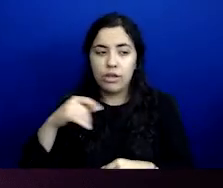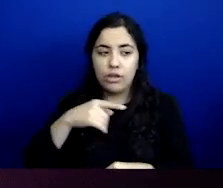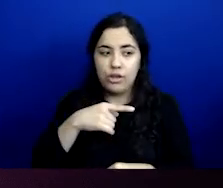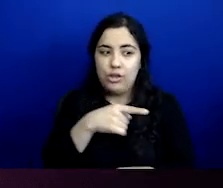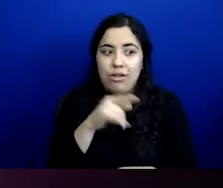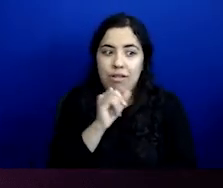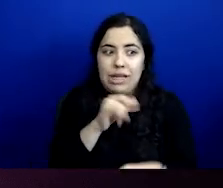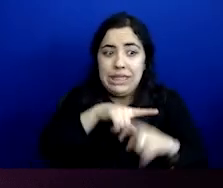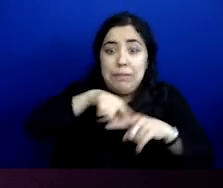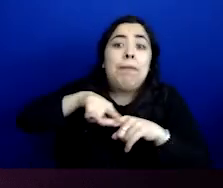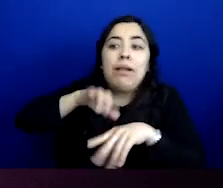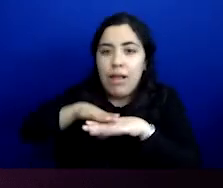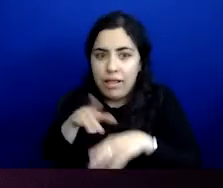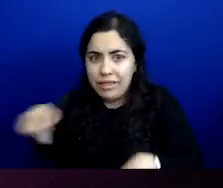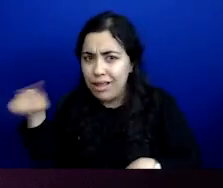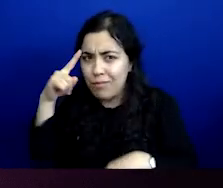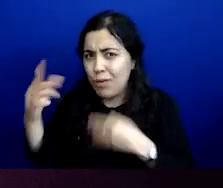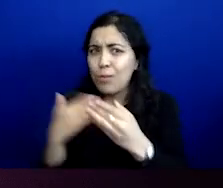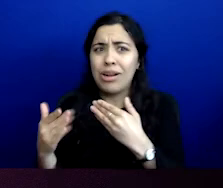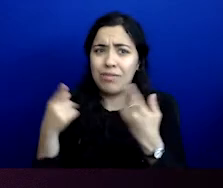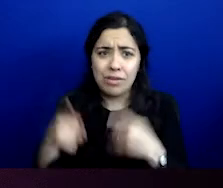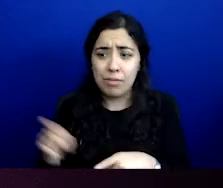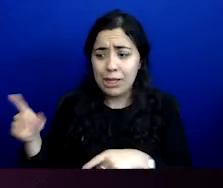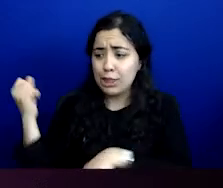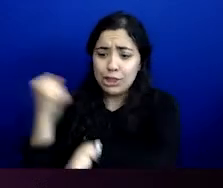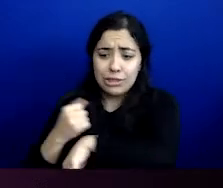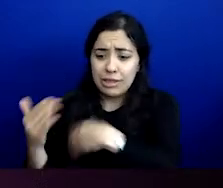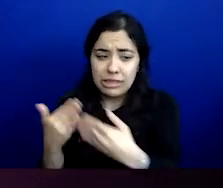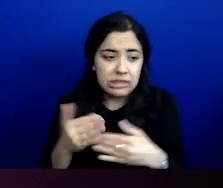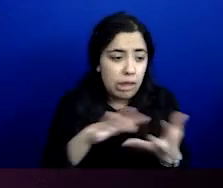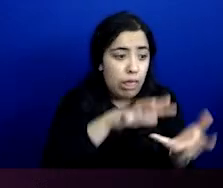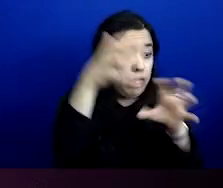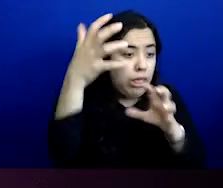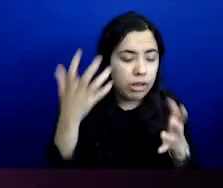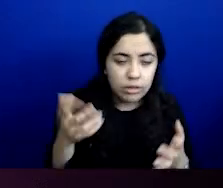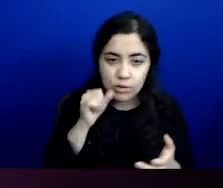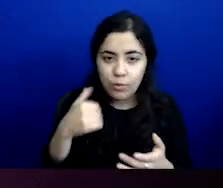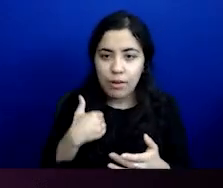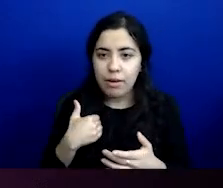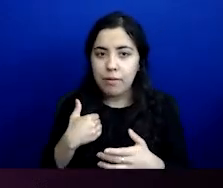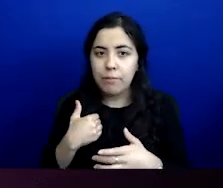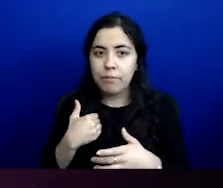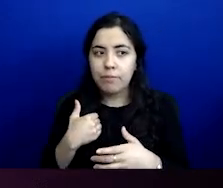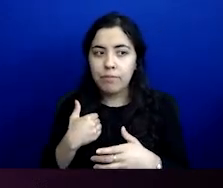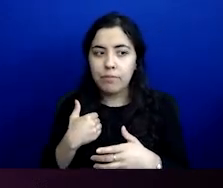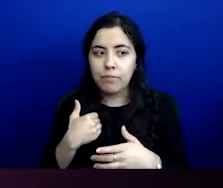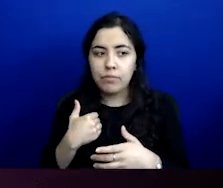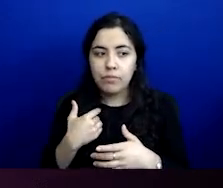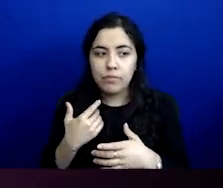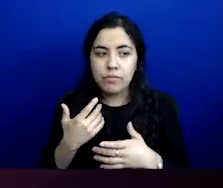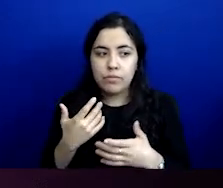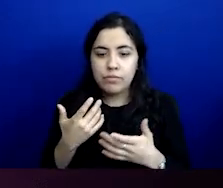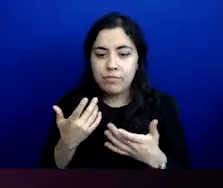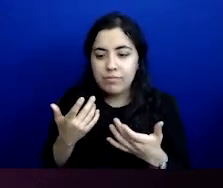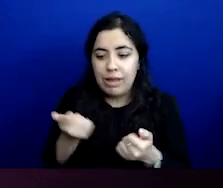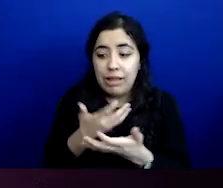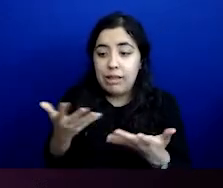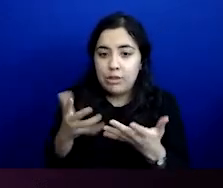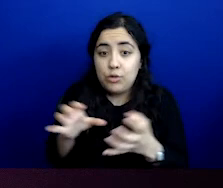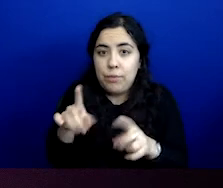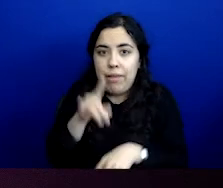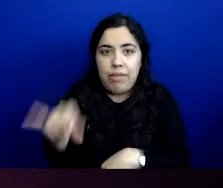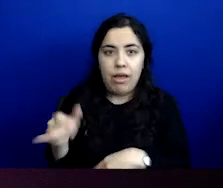like depending on them for whatever happens, and they can shut it down, and you don't really have any recourse, right? So what if instead we had